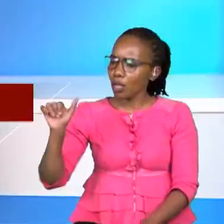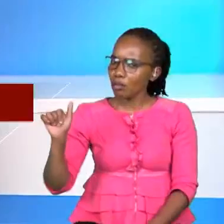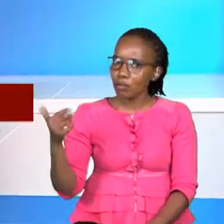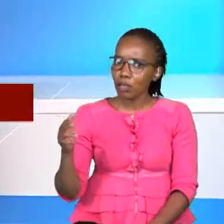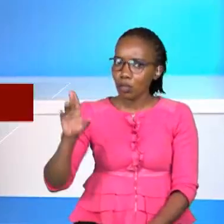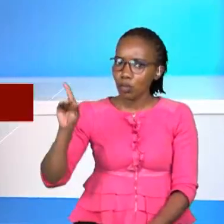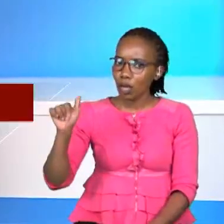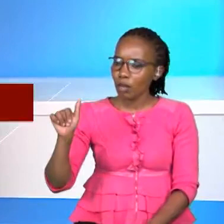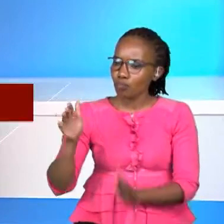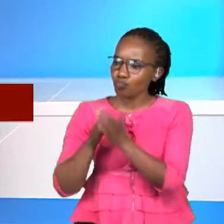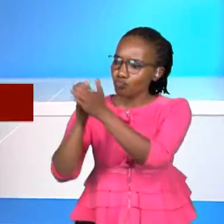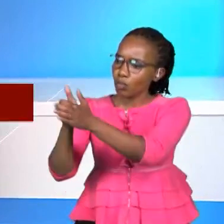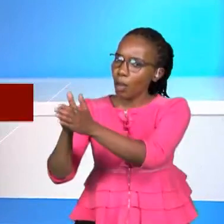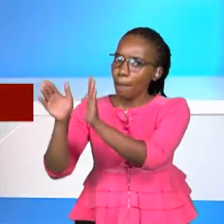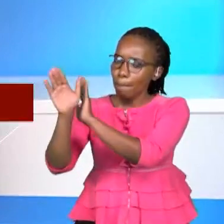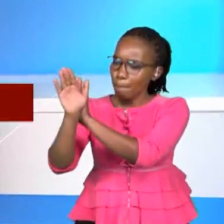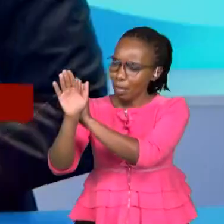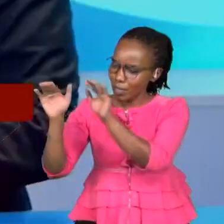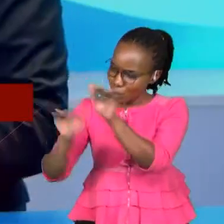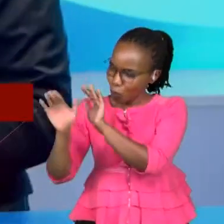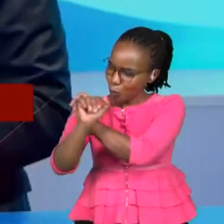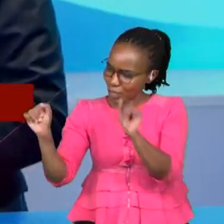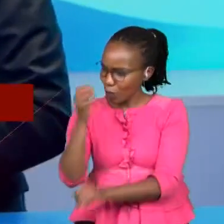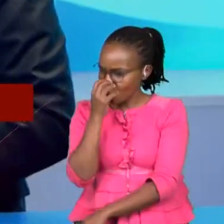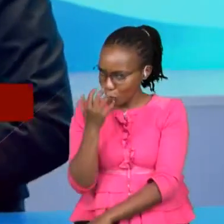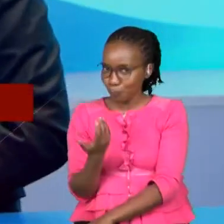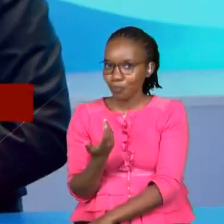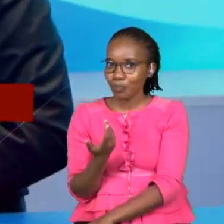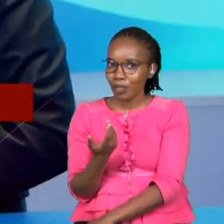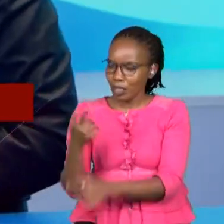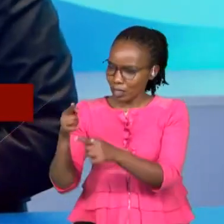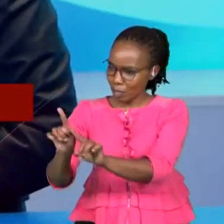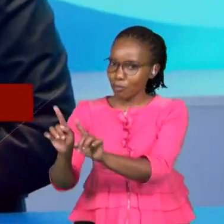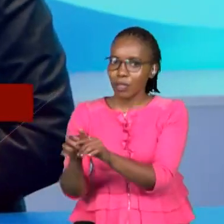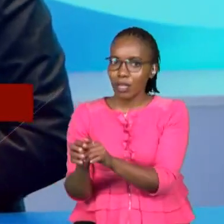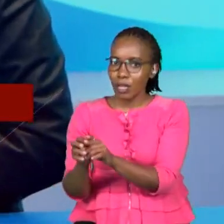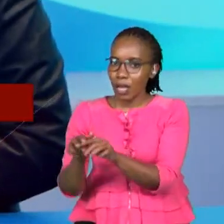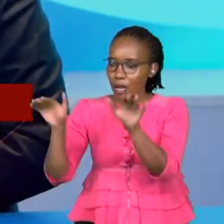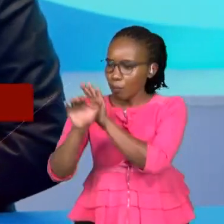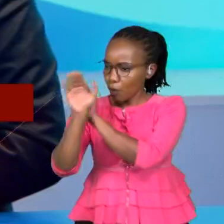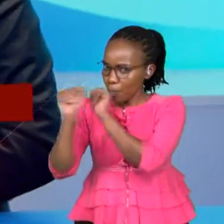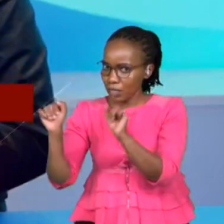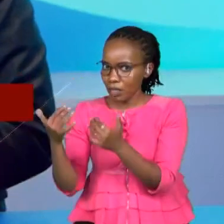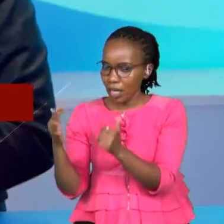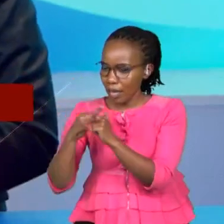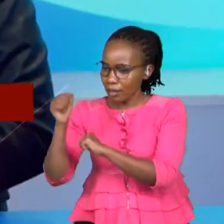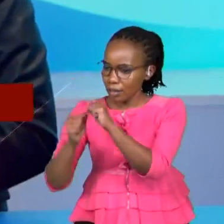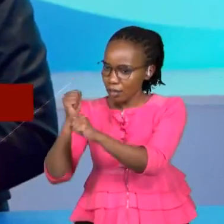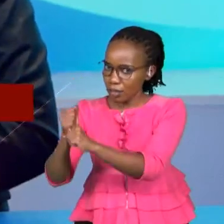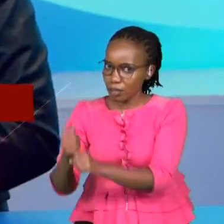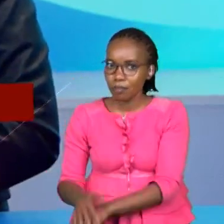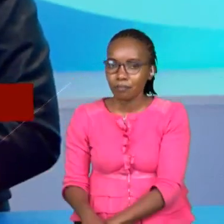UDA is led by the Deputy President of the Republic of Kenya. He's been the Deputy President for now close to 8 years.